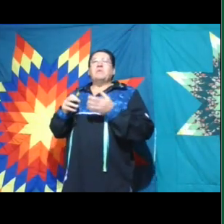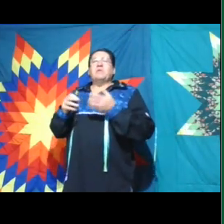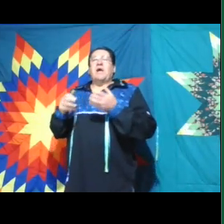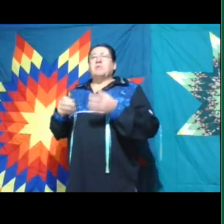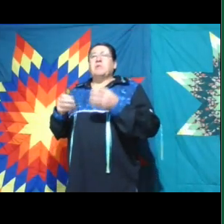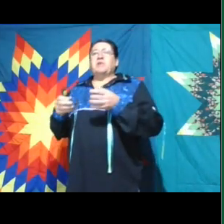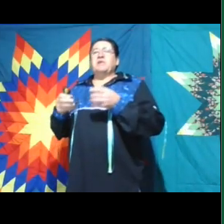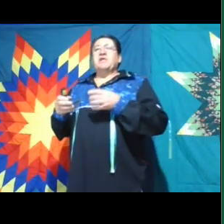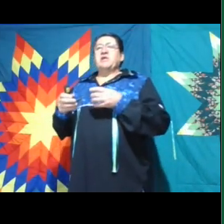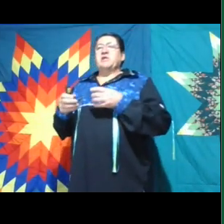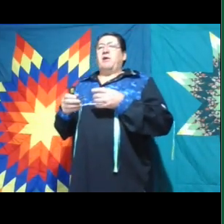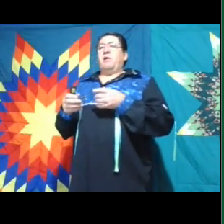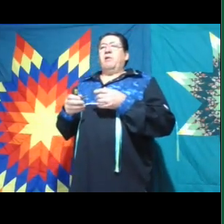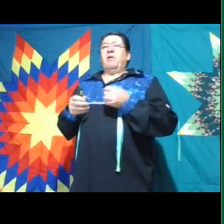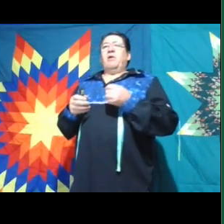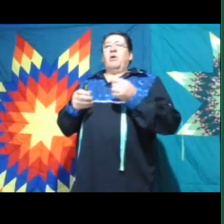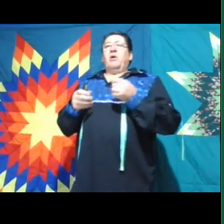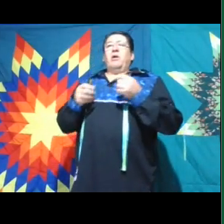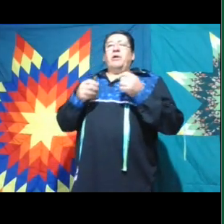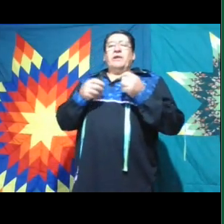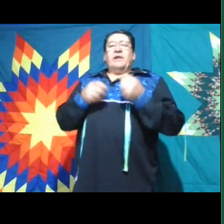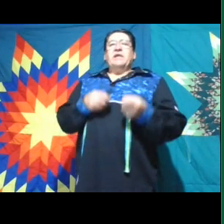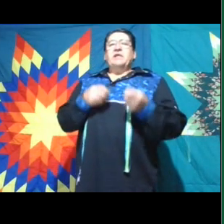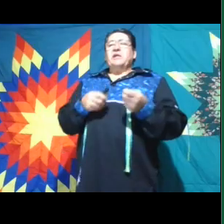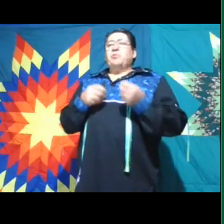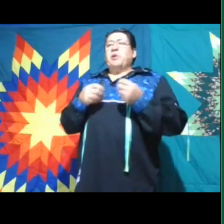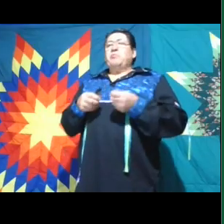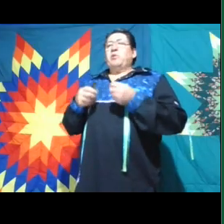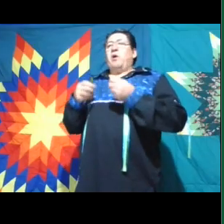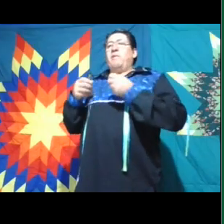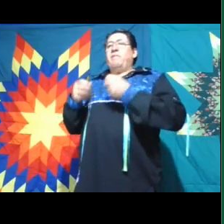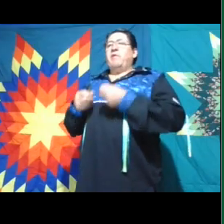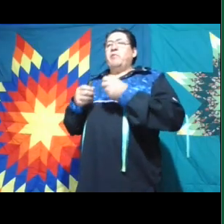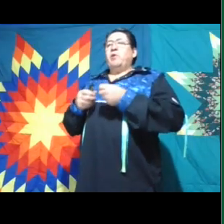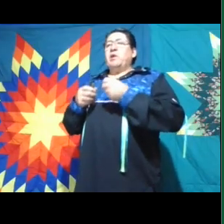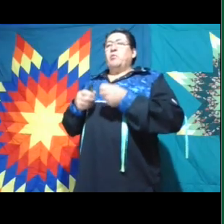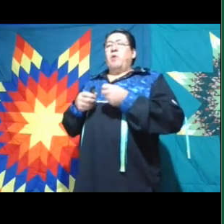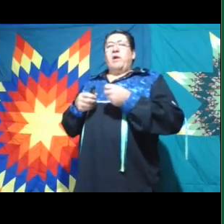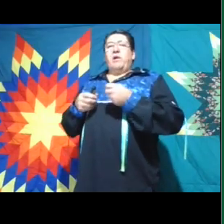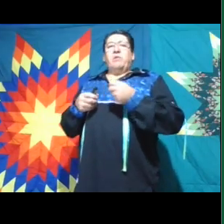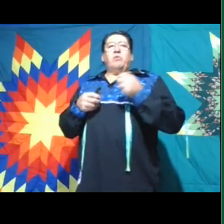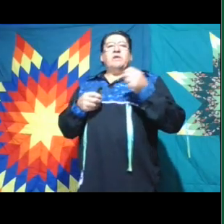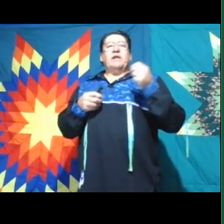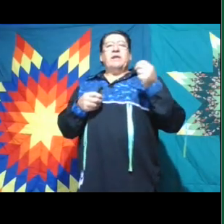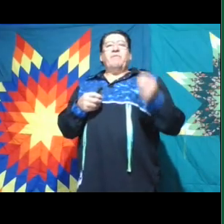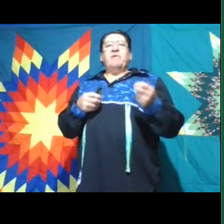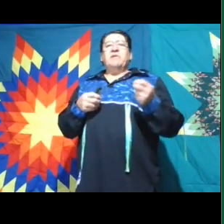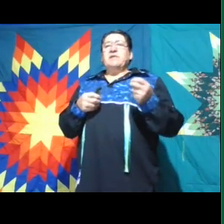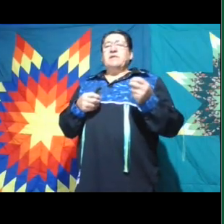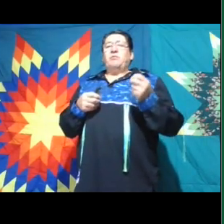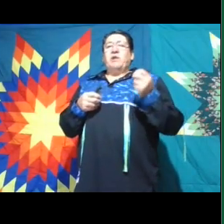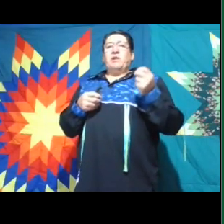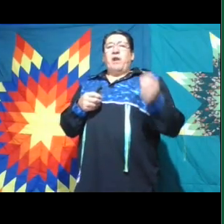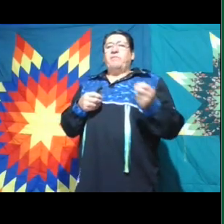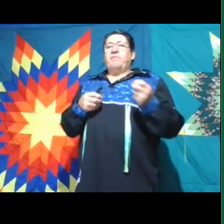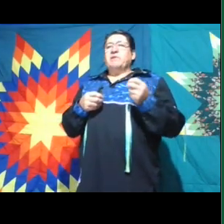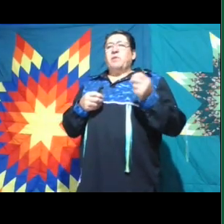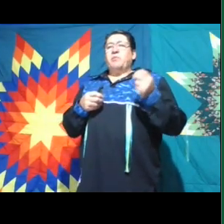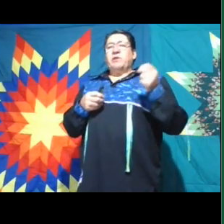whatever those types of positions are, the Indigenous people are very well aware what the difference is and